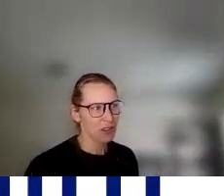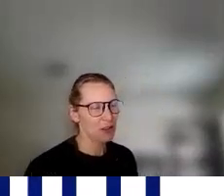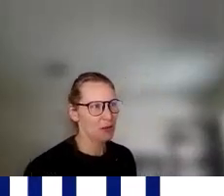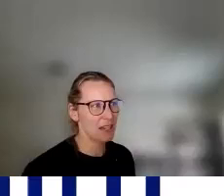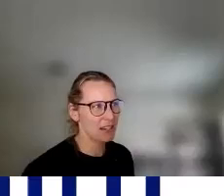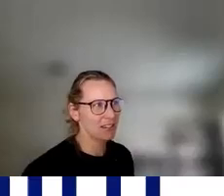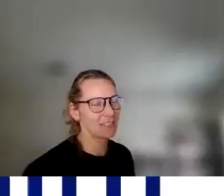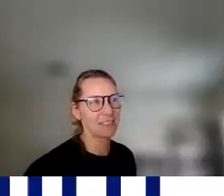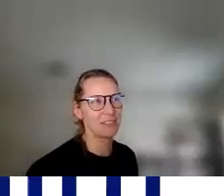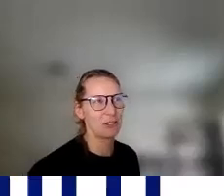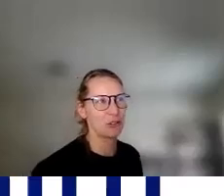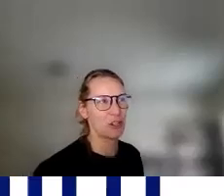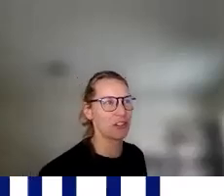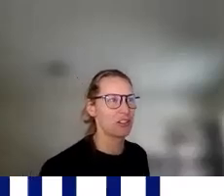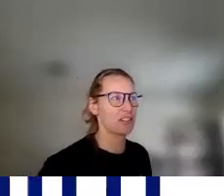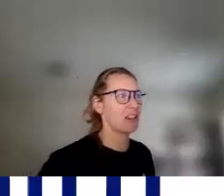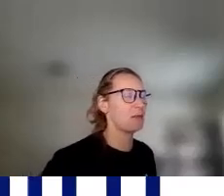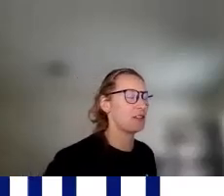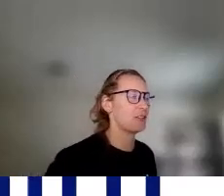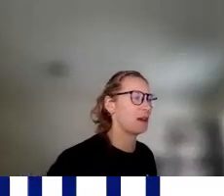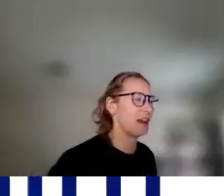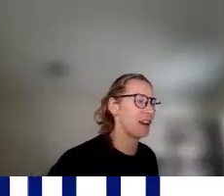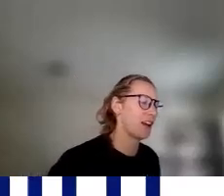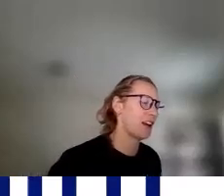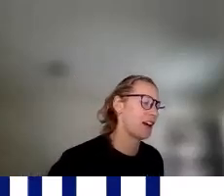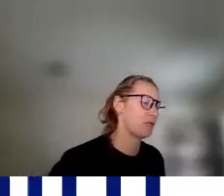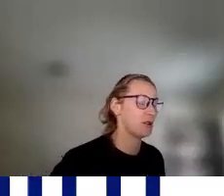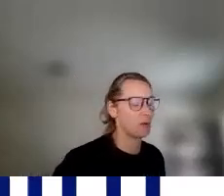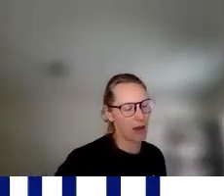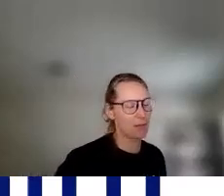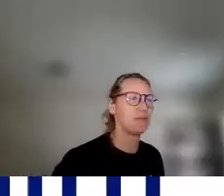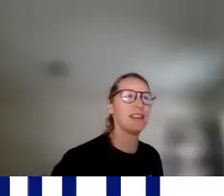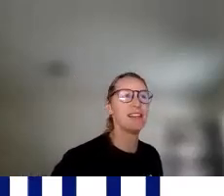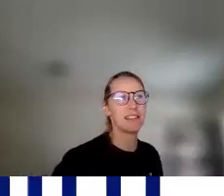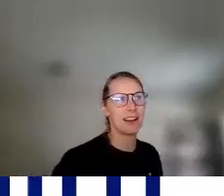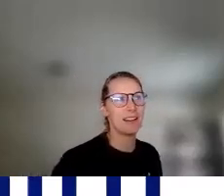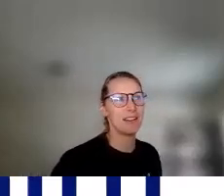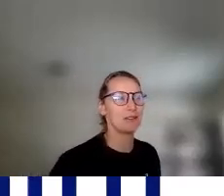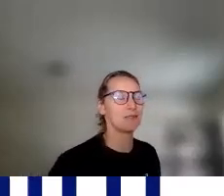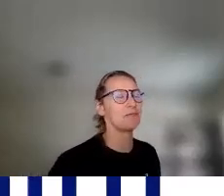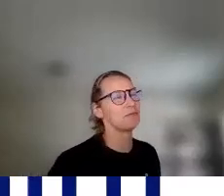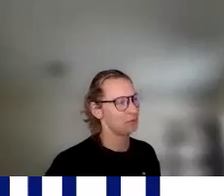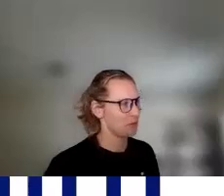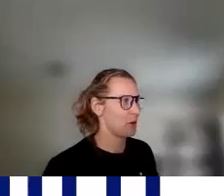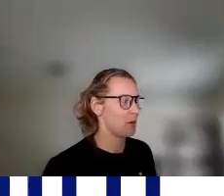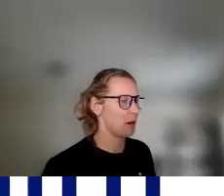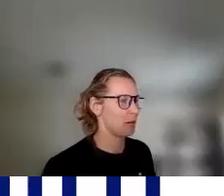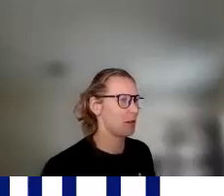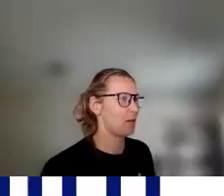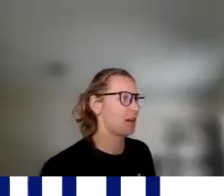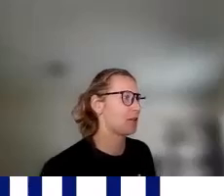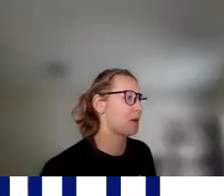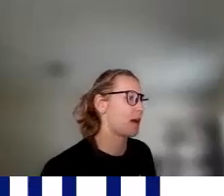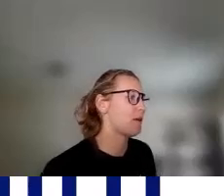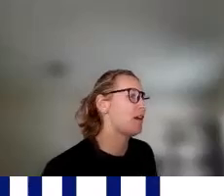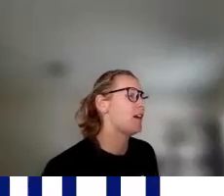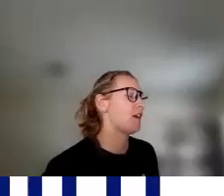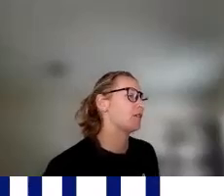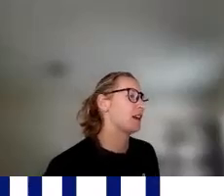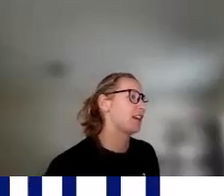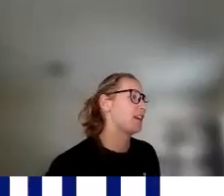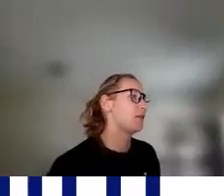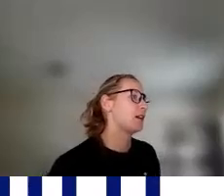So 3 new changes coming your way. Well, the web isn't that new. You all probably know about the